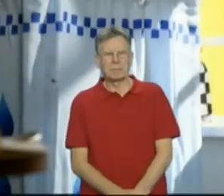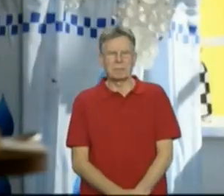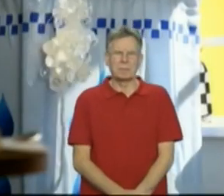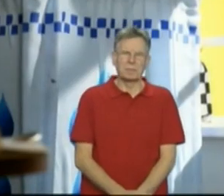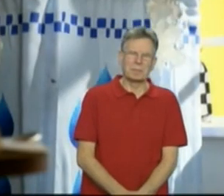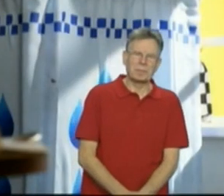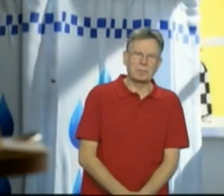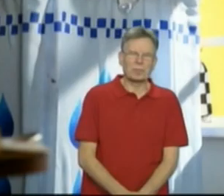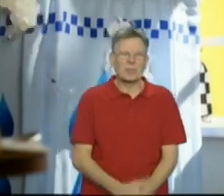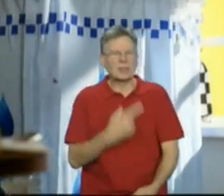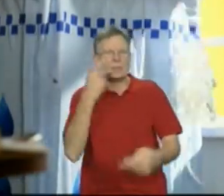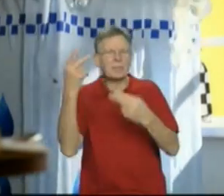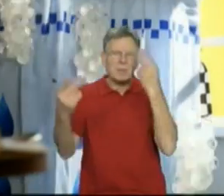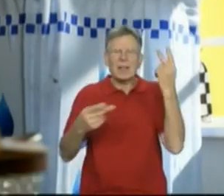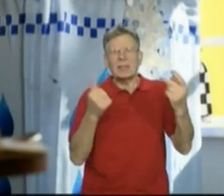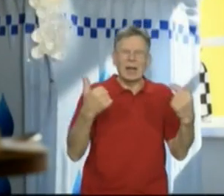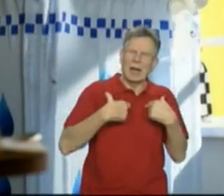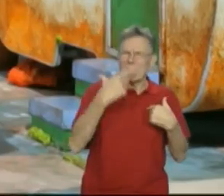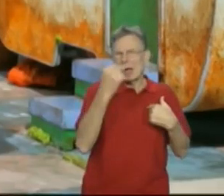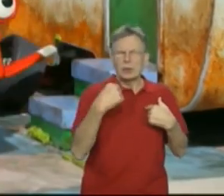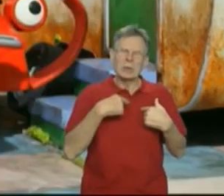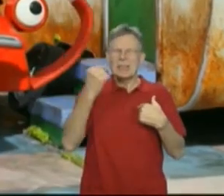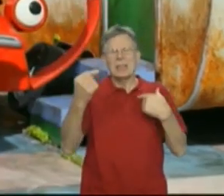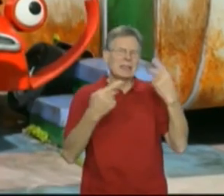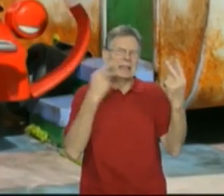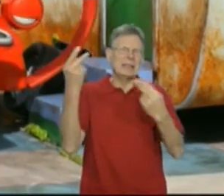Yes, yes, yes, I can do it.